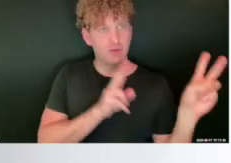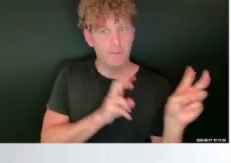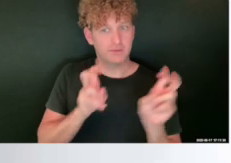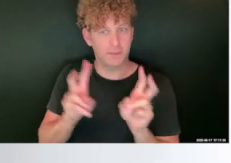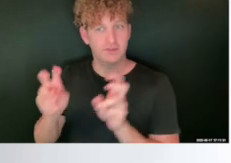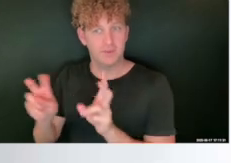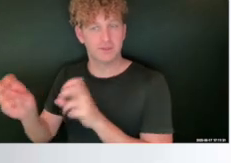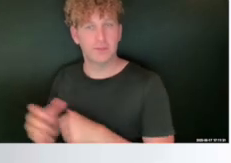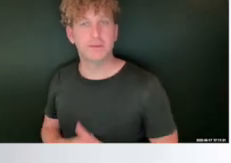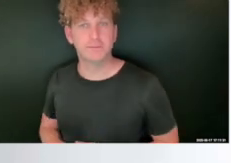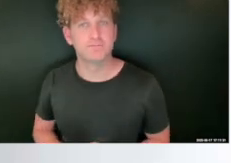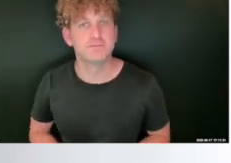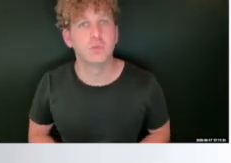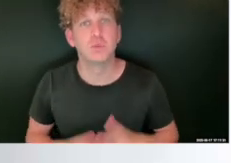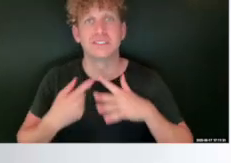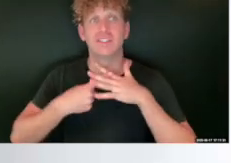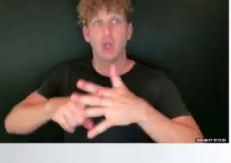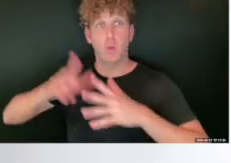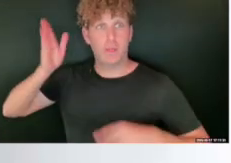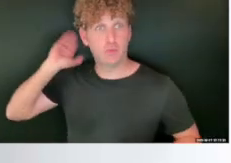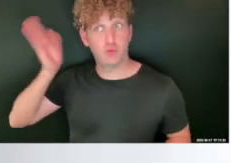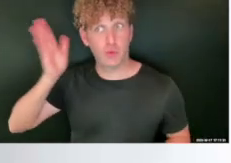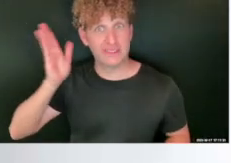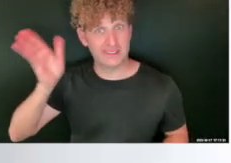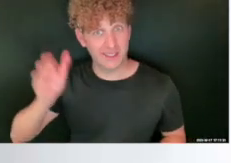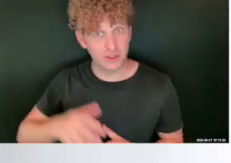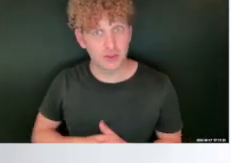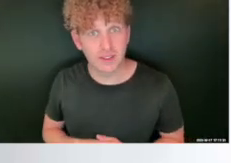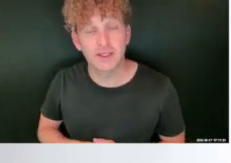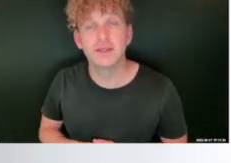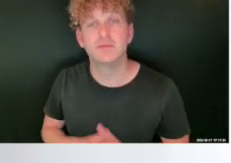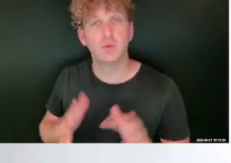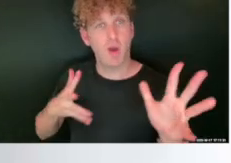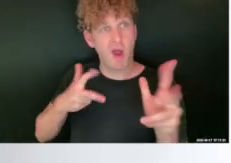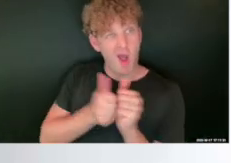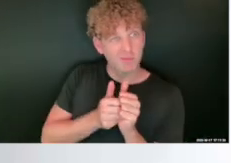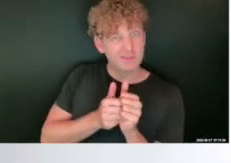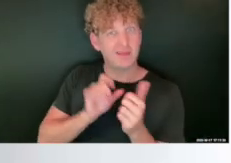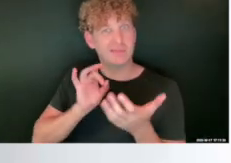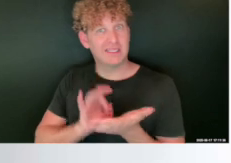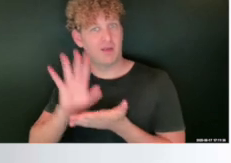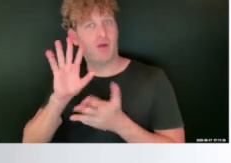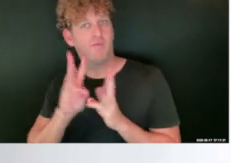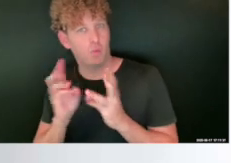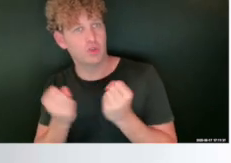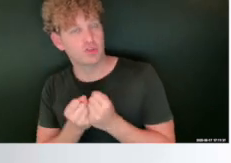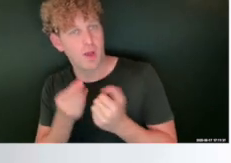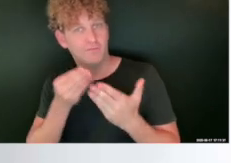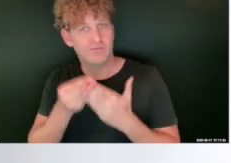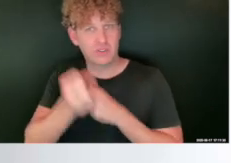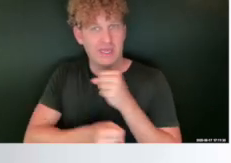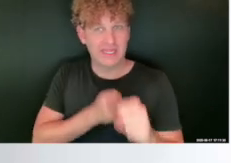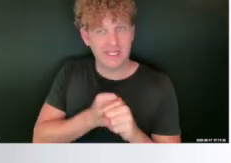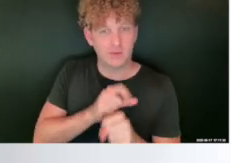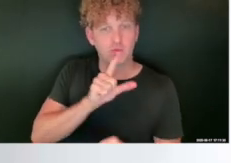Bus Voucher Incentive Project, which is also known as HVIP, focused on getting zero-emission vehicles